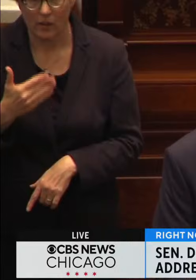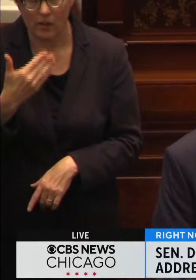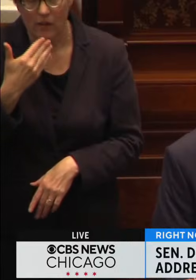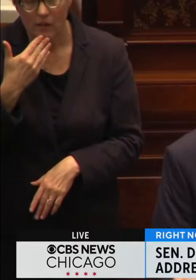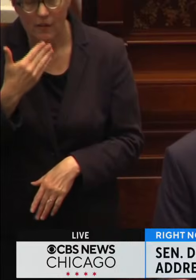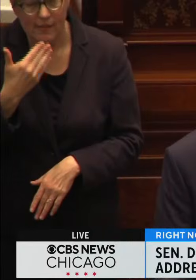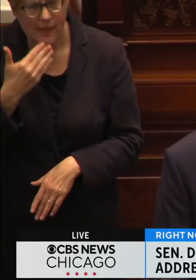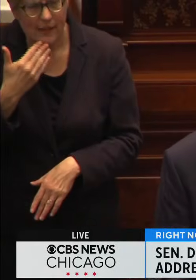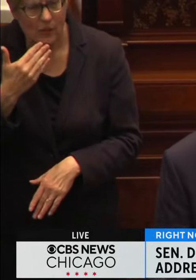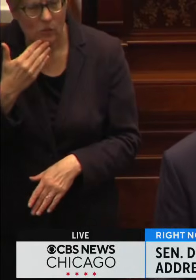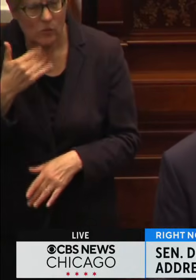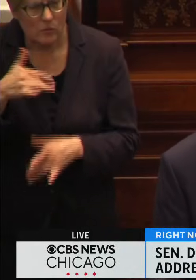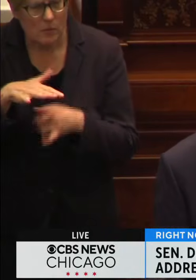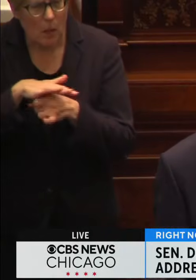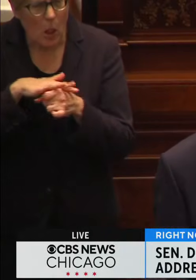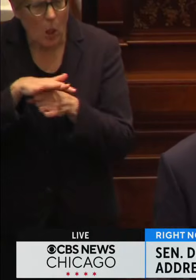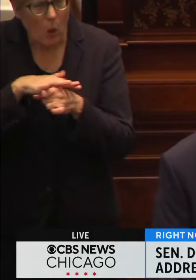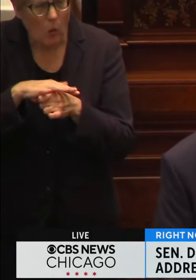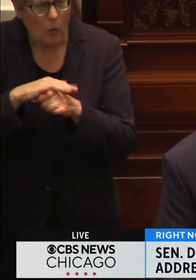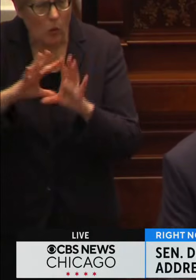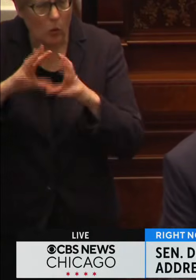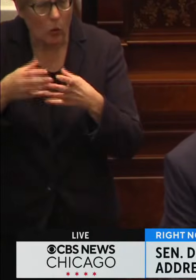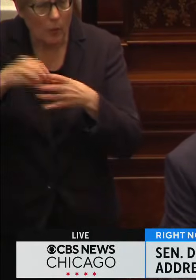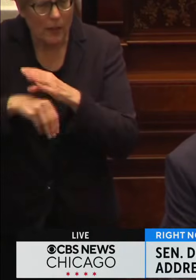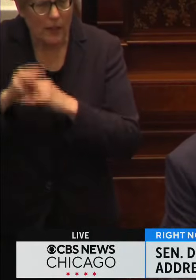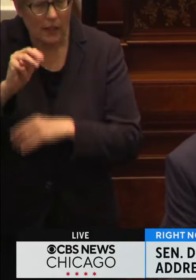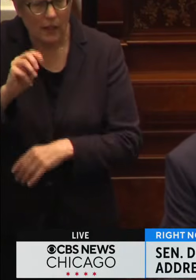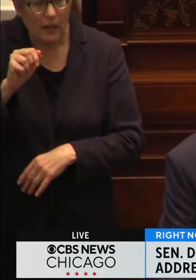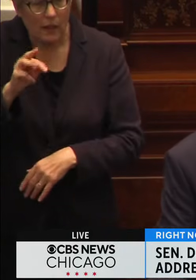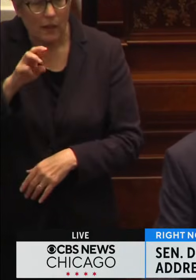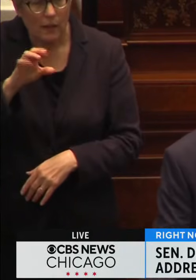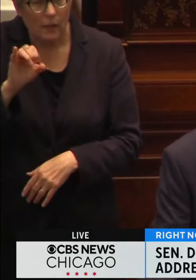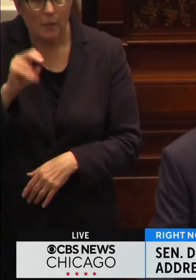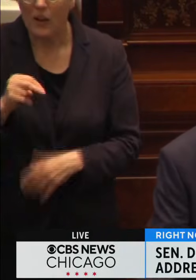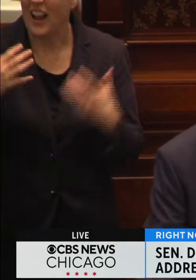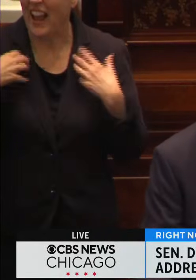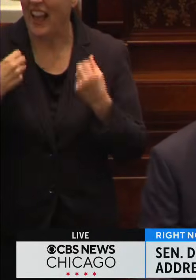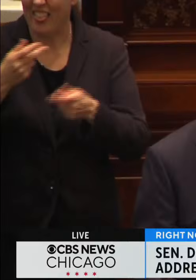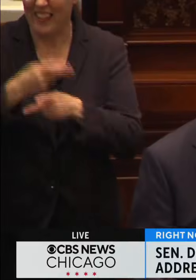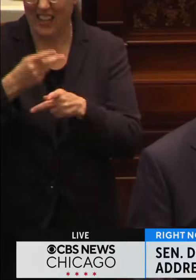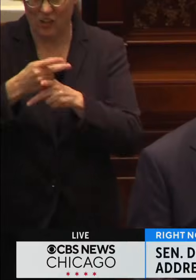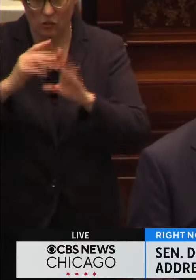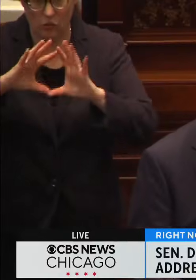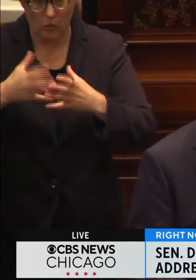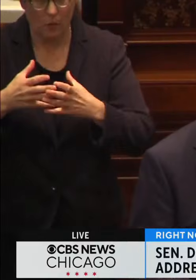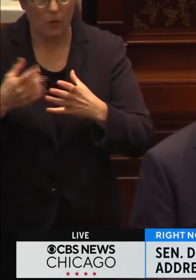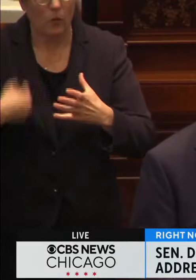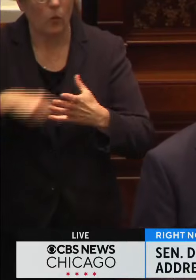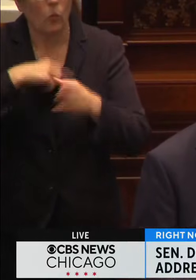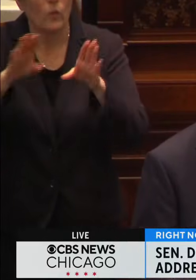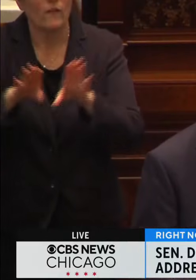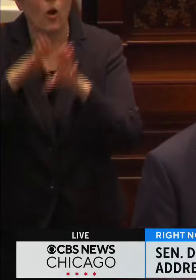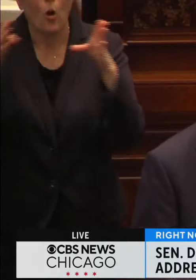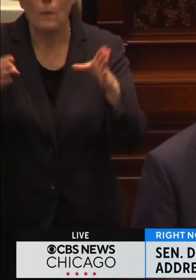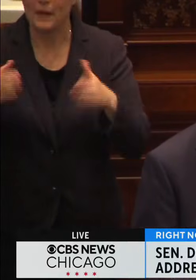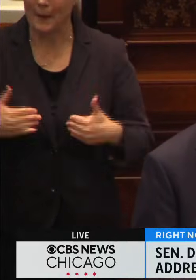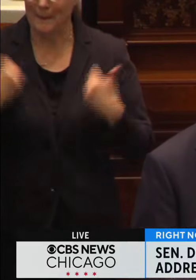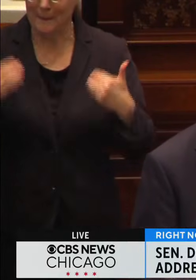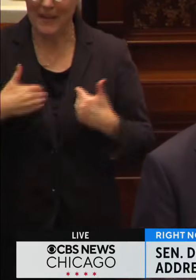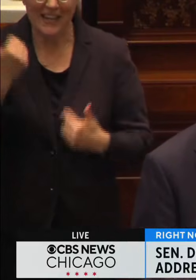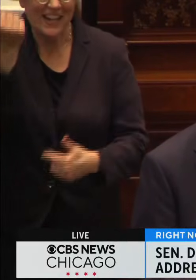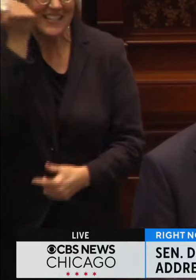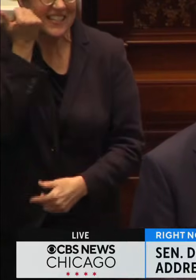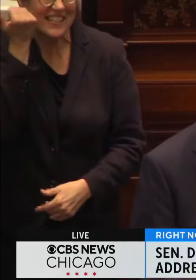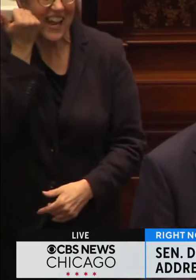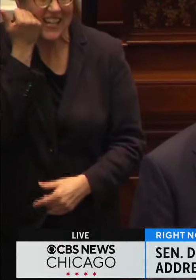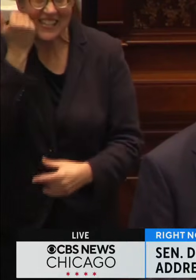the name of this organization correctly, the Illinois Healthcare Foundation. we opened a pediatric dental